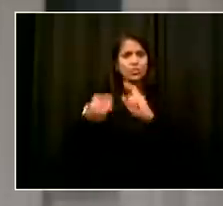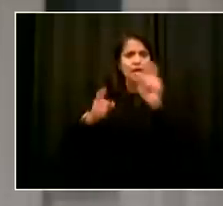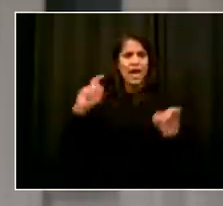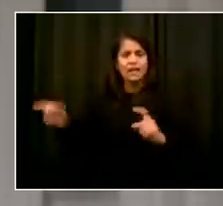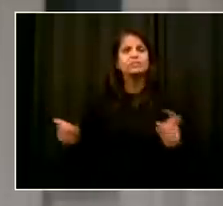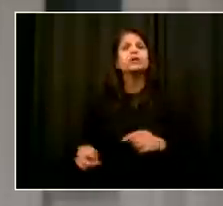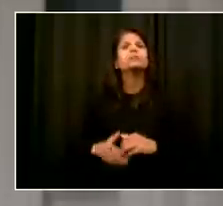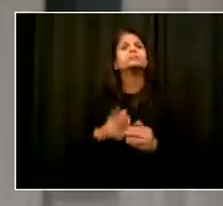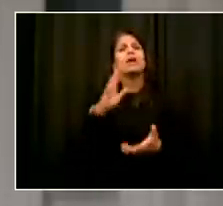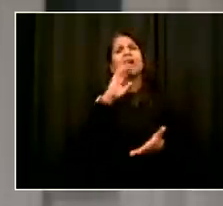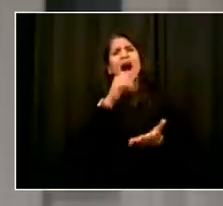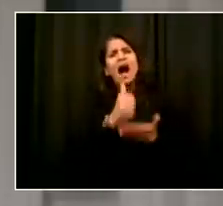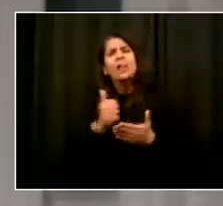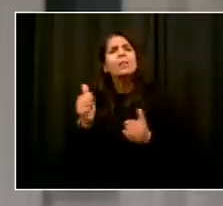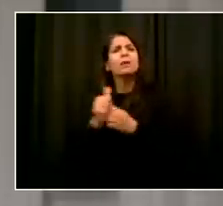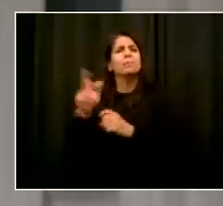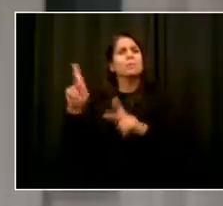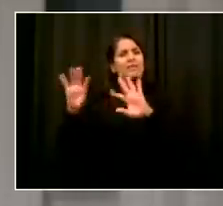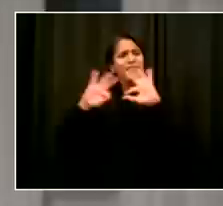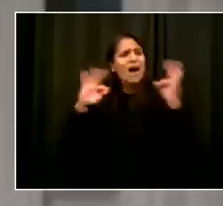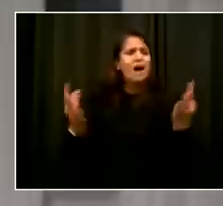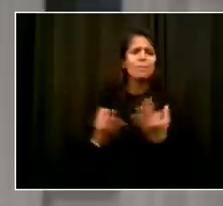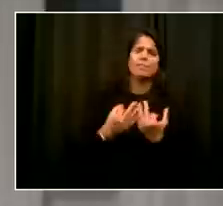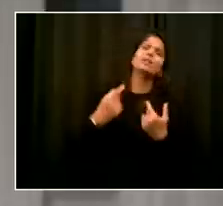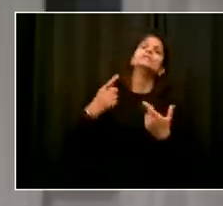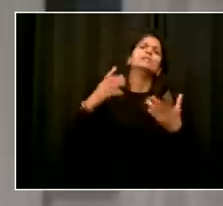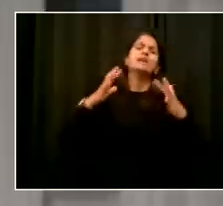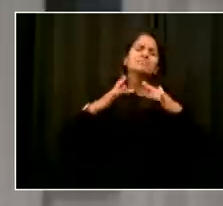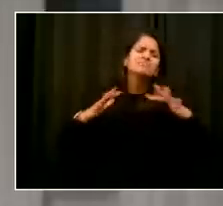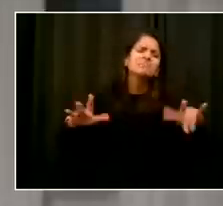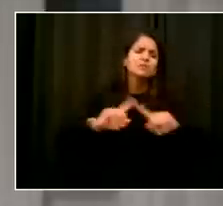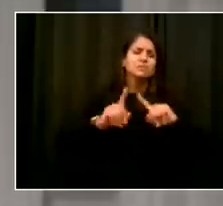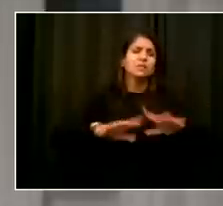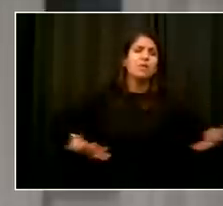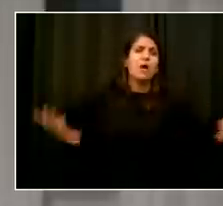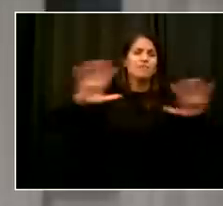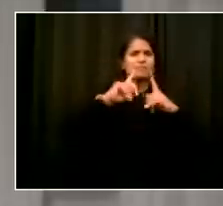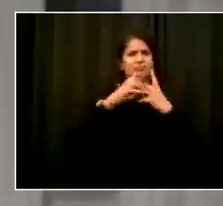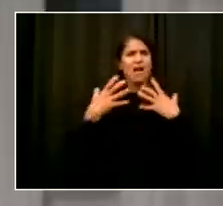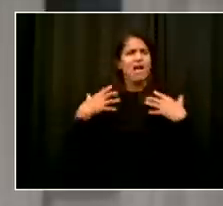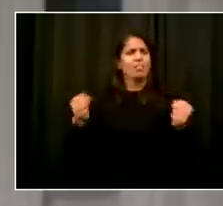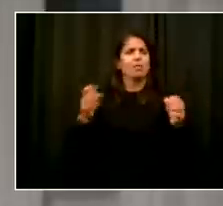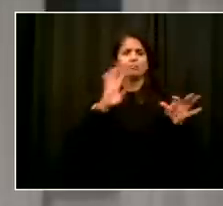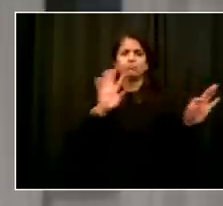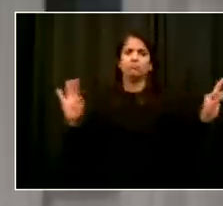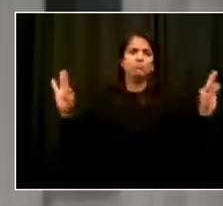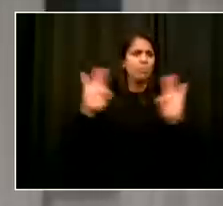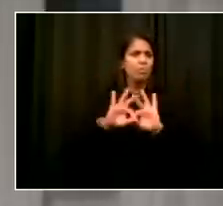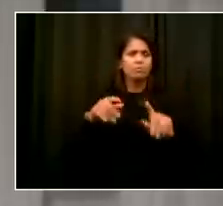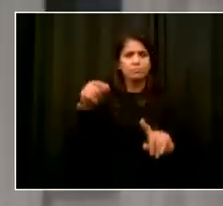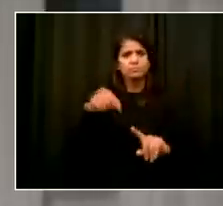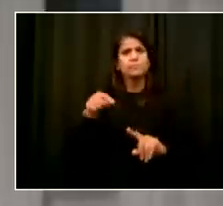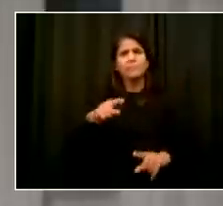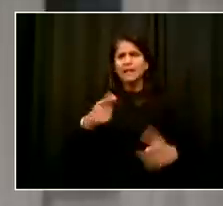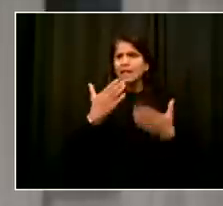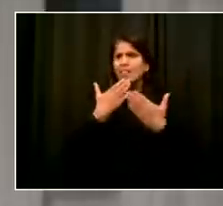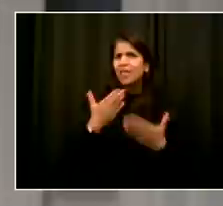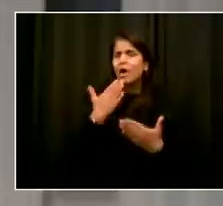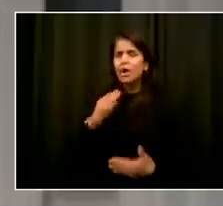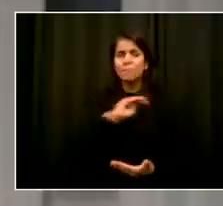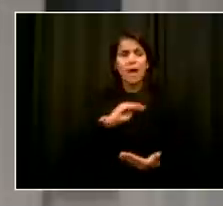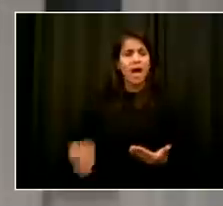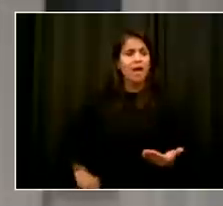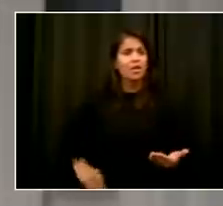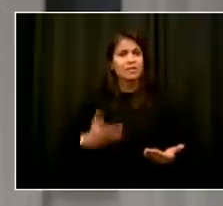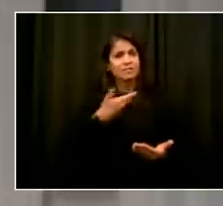alike. We need healthy New Yorkers to donate blood. So thank you again, Mayor de Blasio and the New York Blood Center for helping